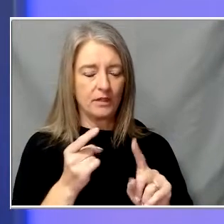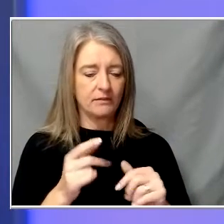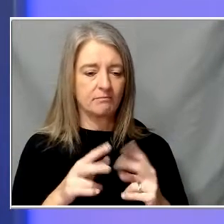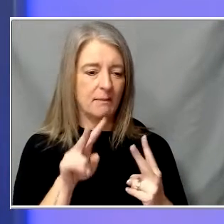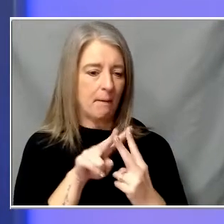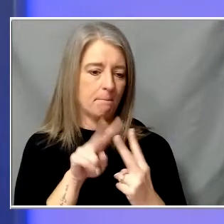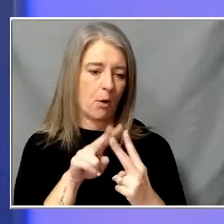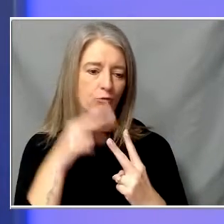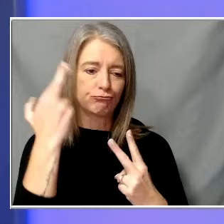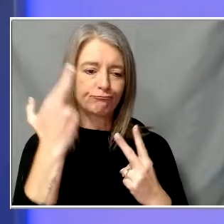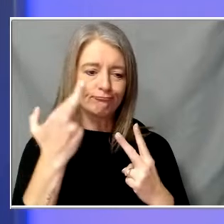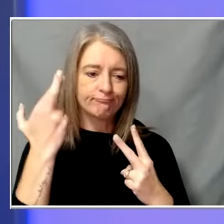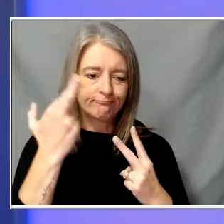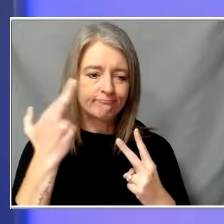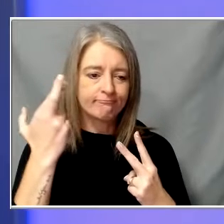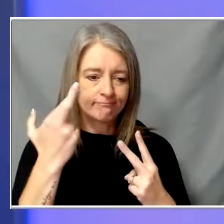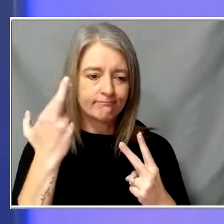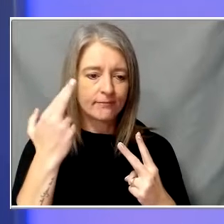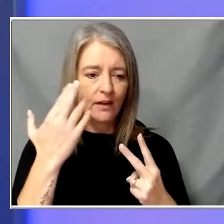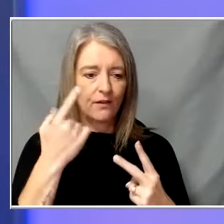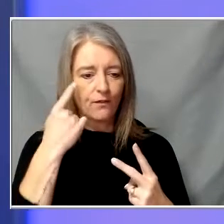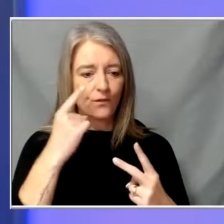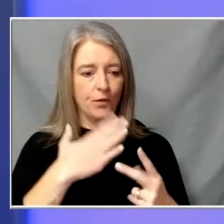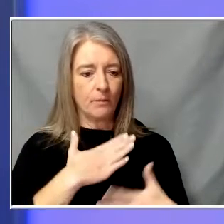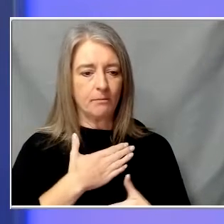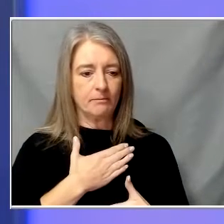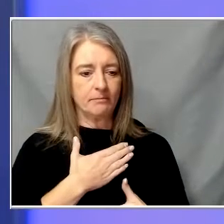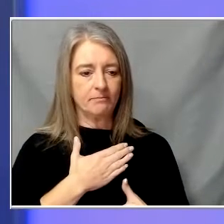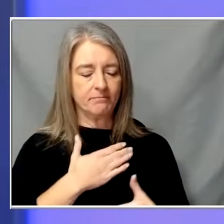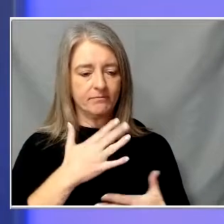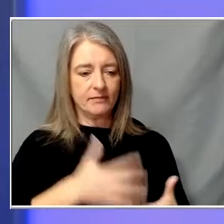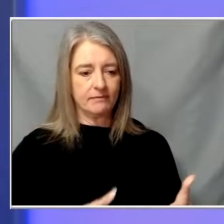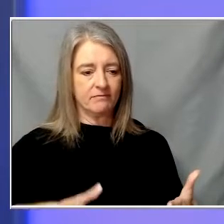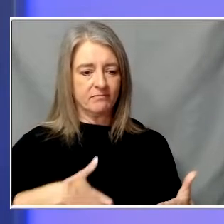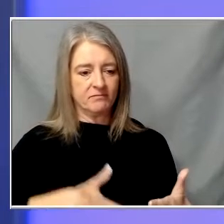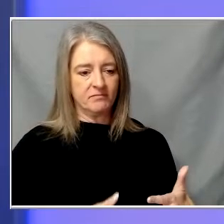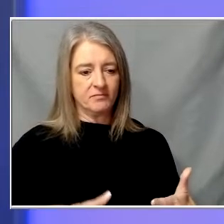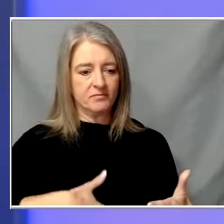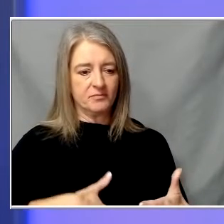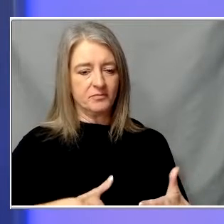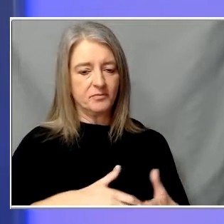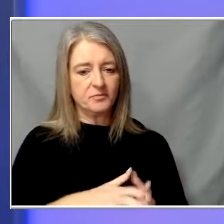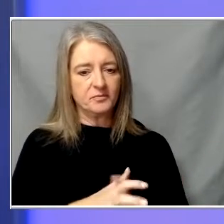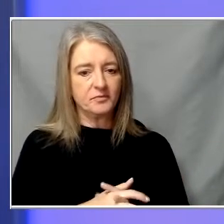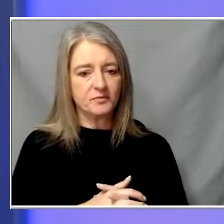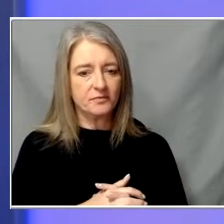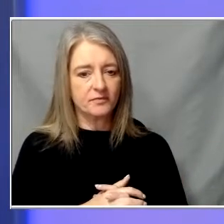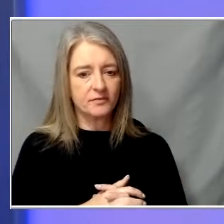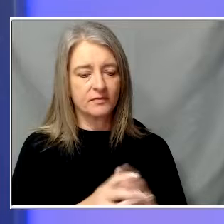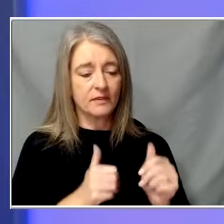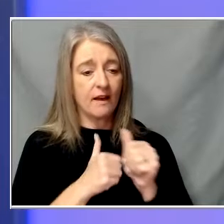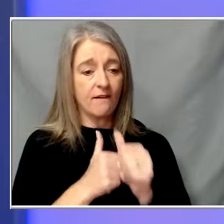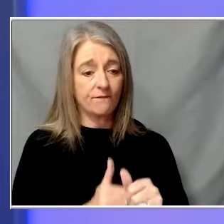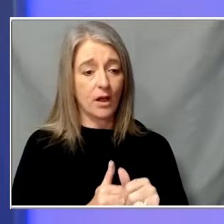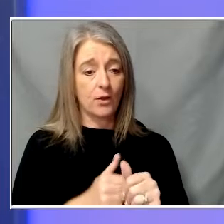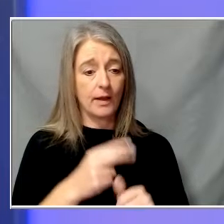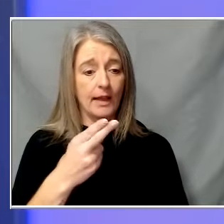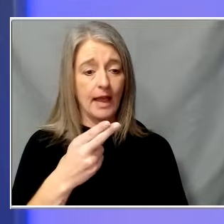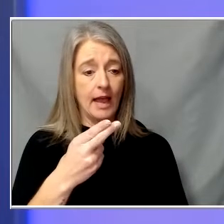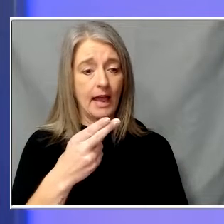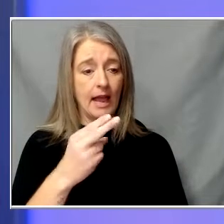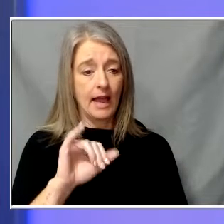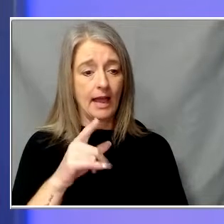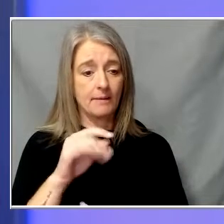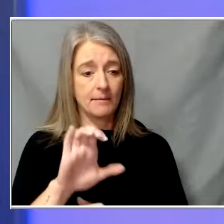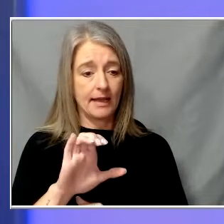factors as being a reason for my nausea. So following the HIPEC, I did about 6 months